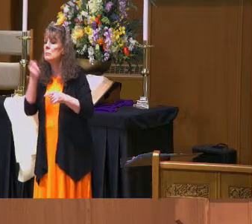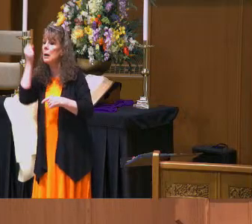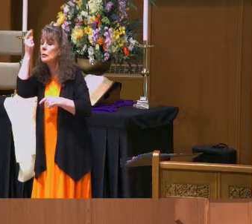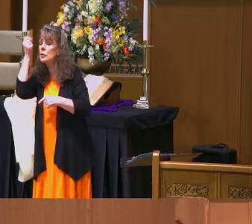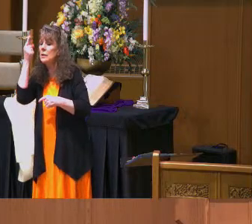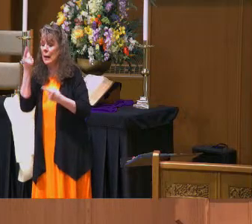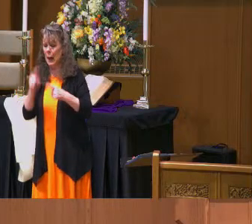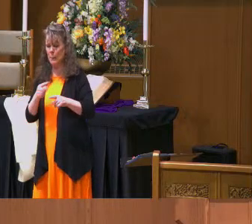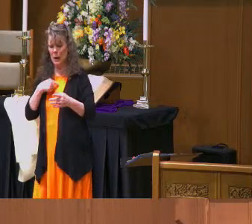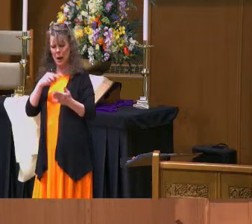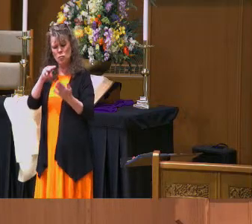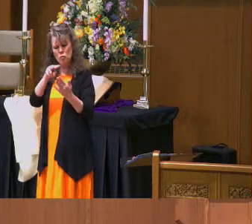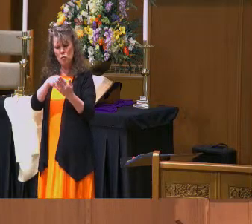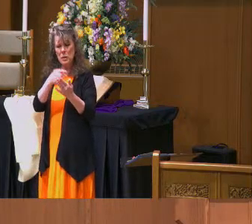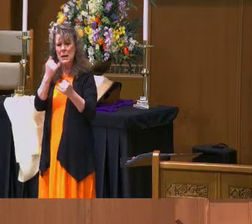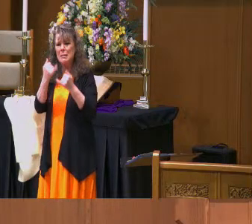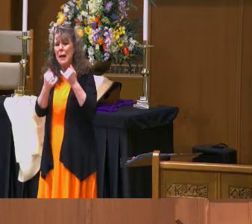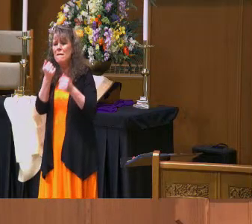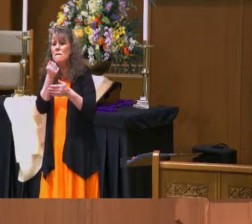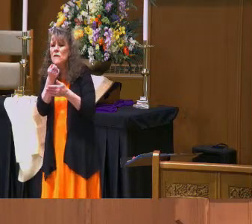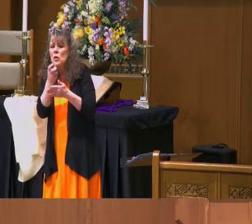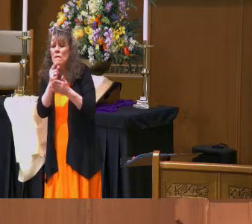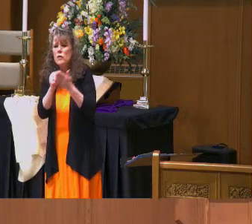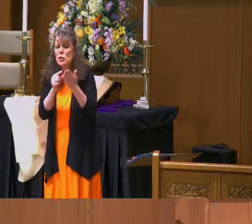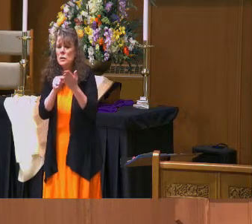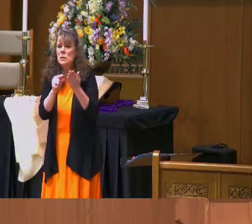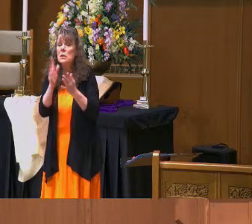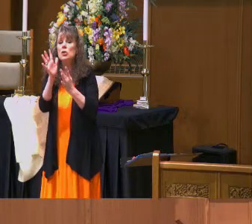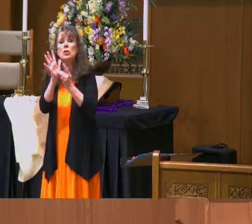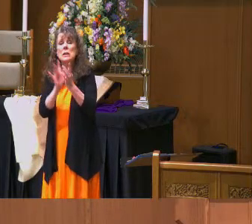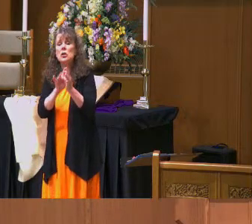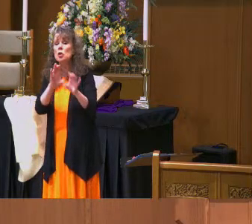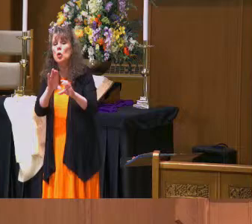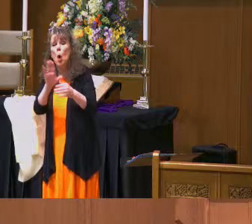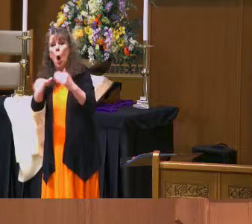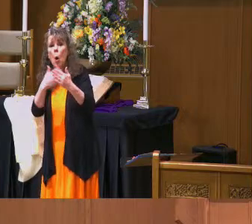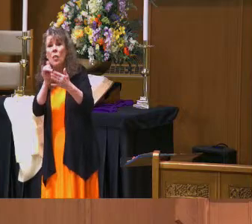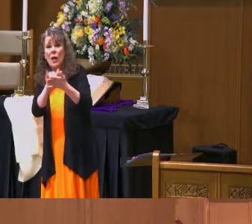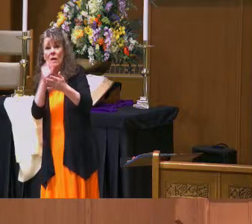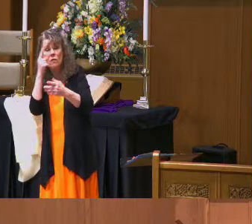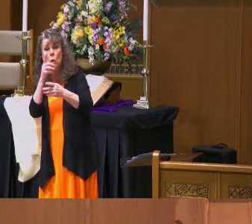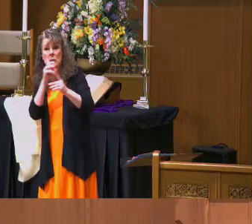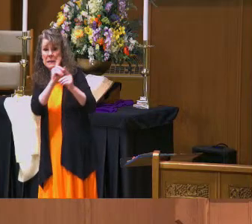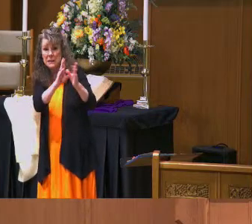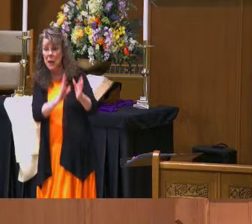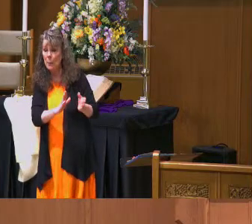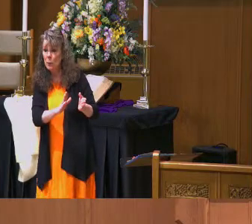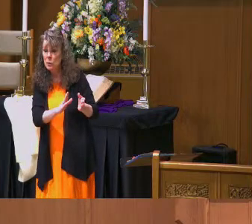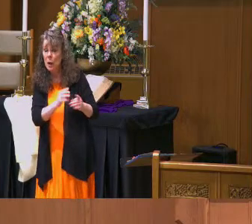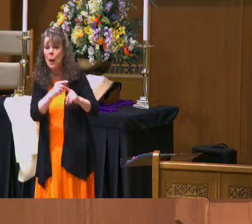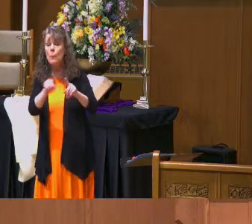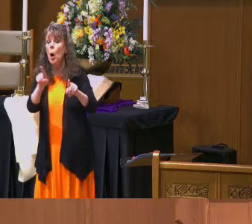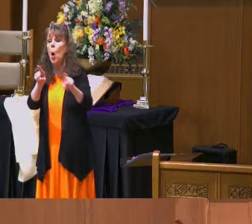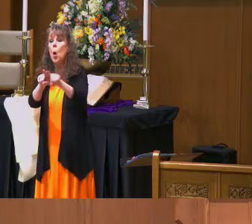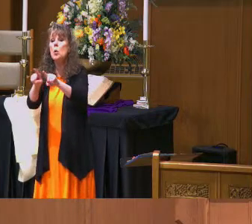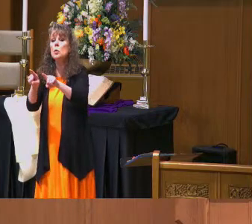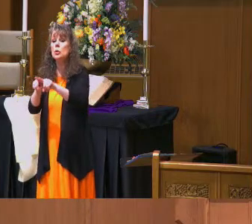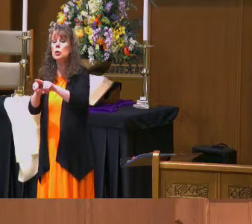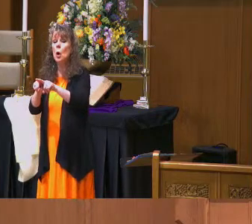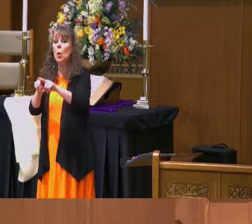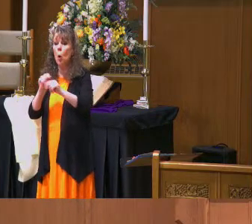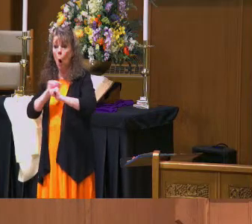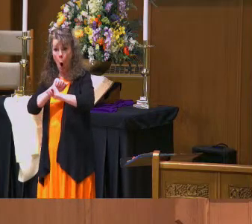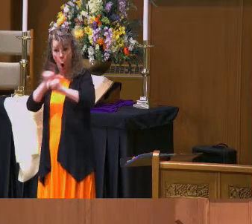understand, as I read these last few verses, Jesus has done all of this for his disciples, but he has done all of